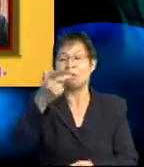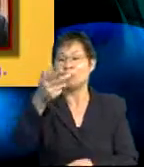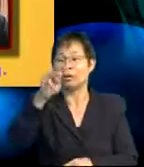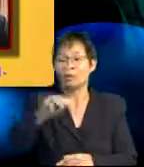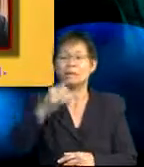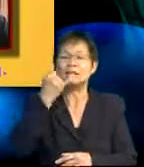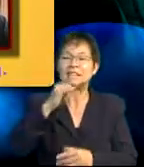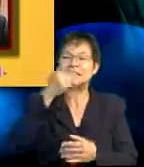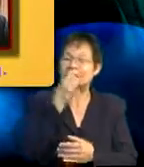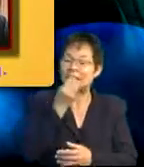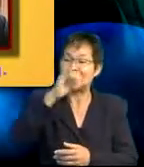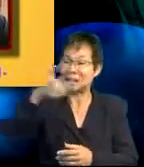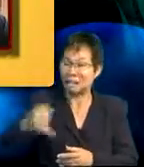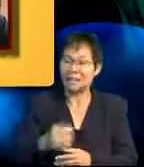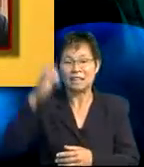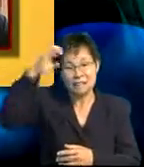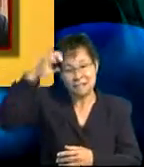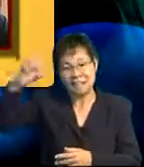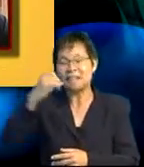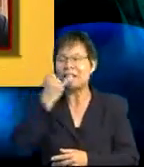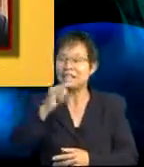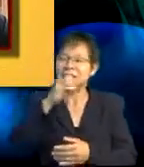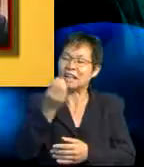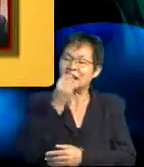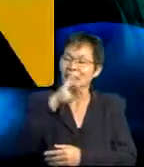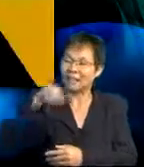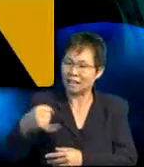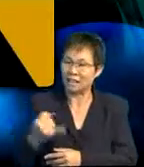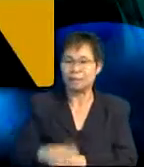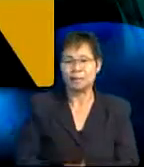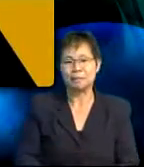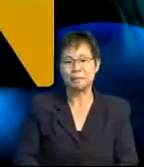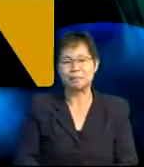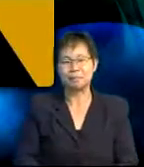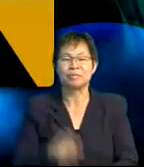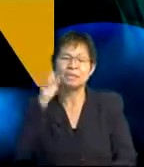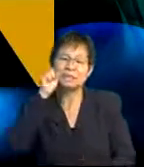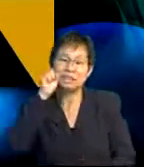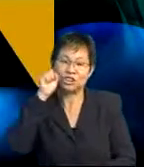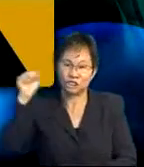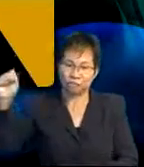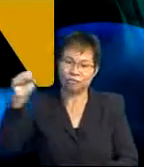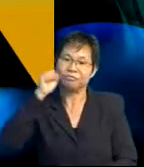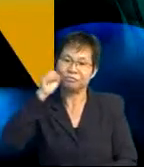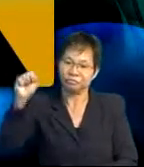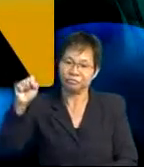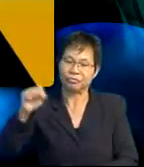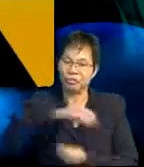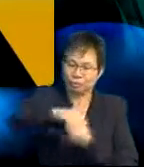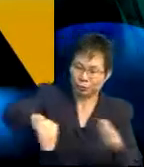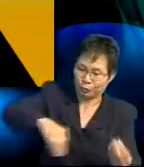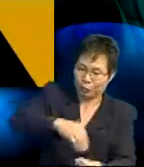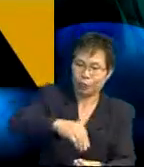Rahim is eating. He is eating. We use she